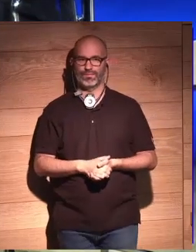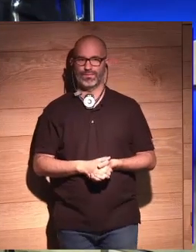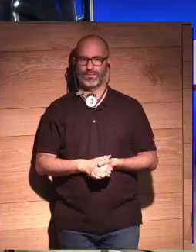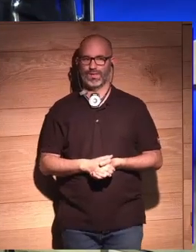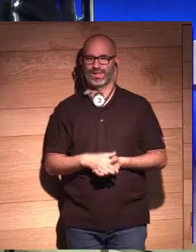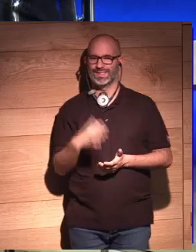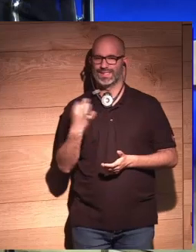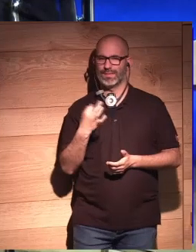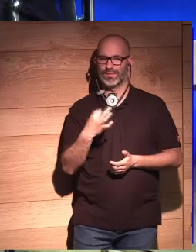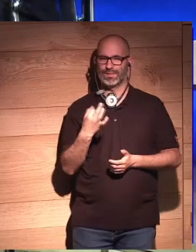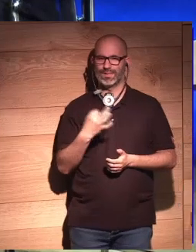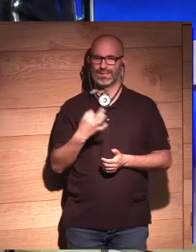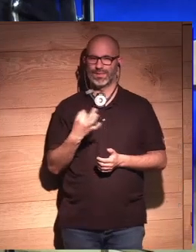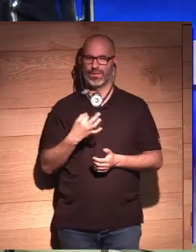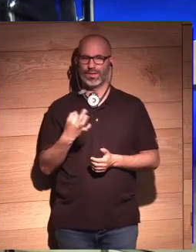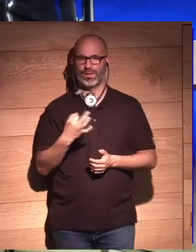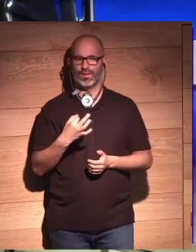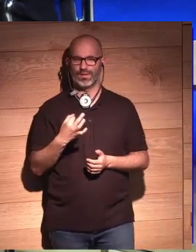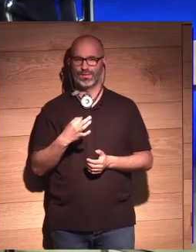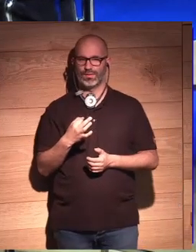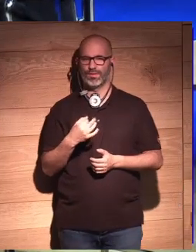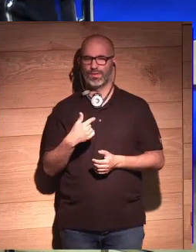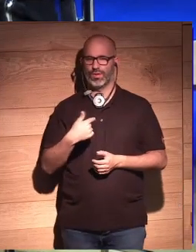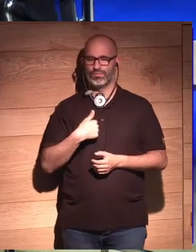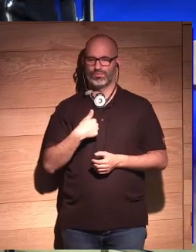that I was watching,